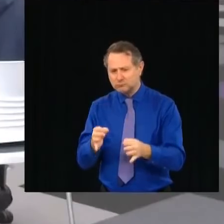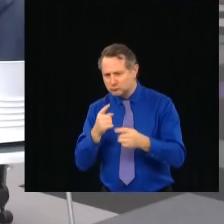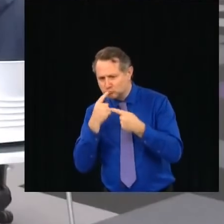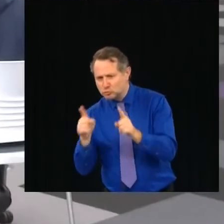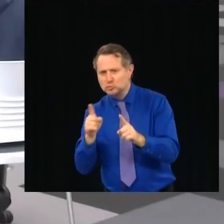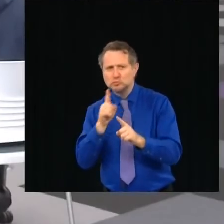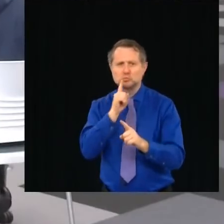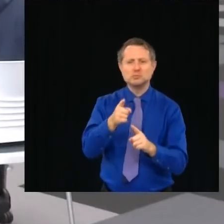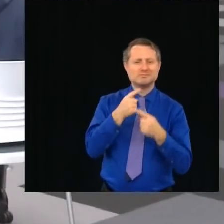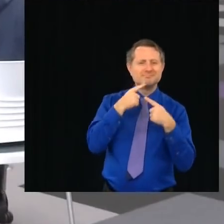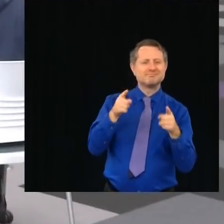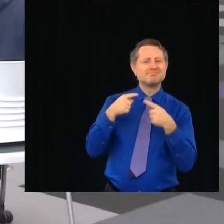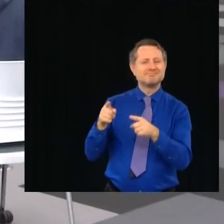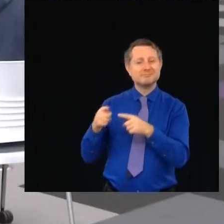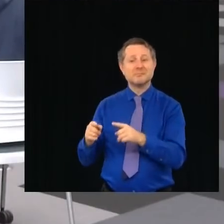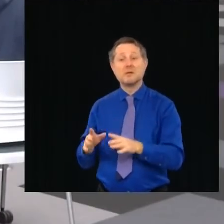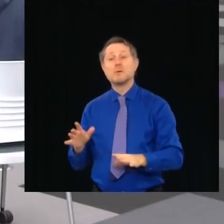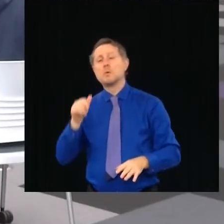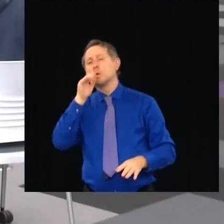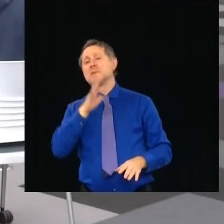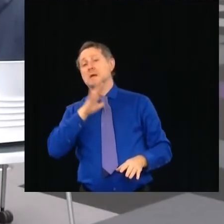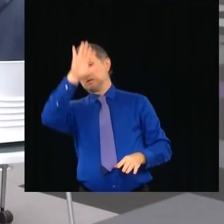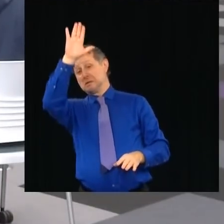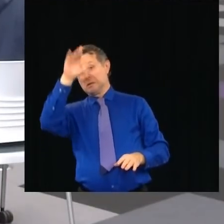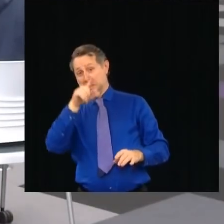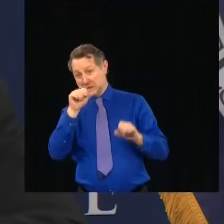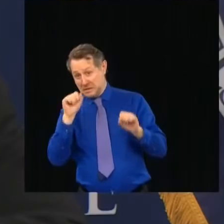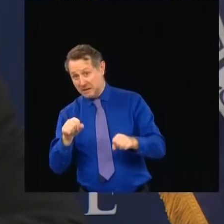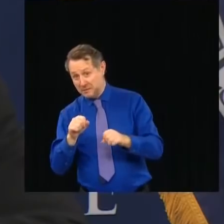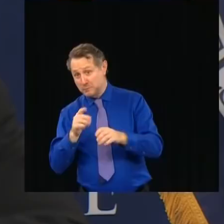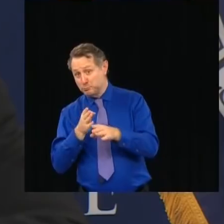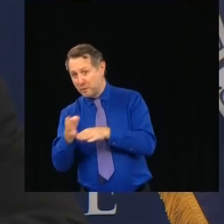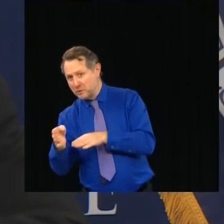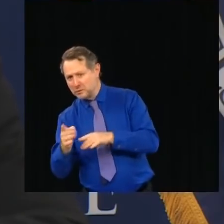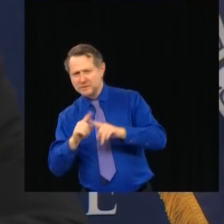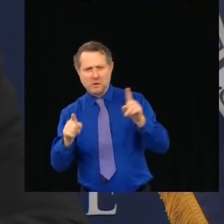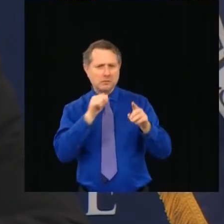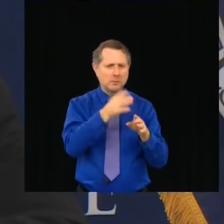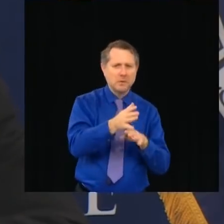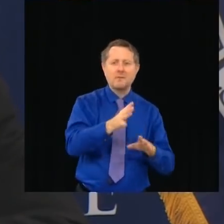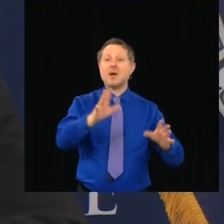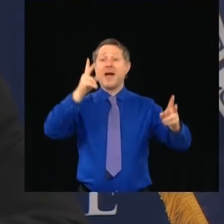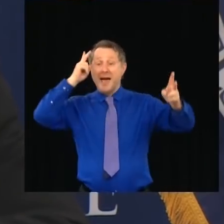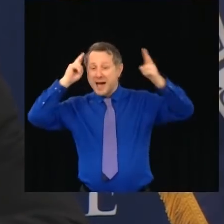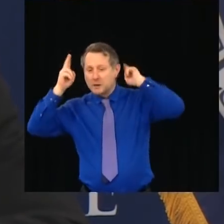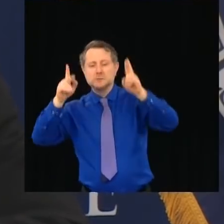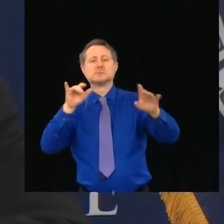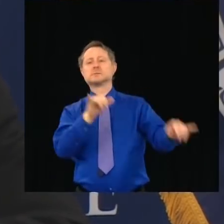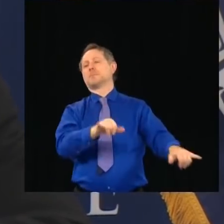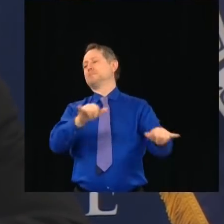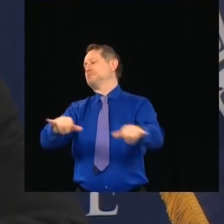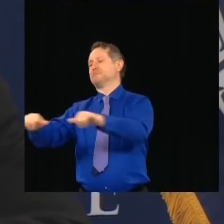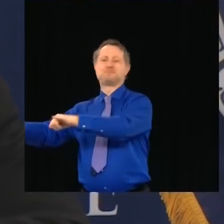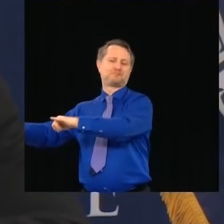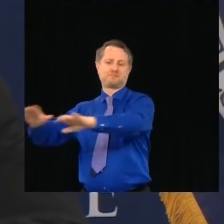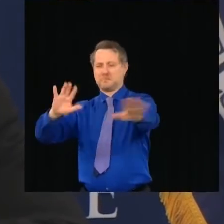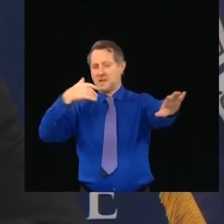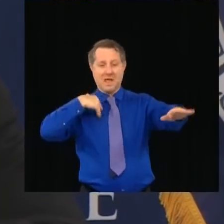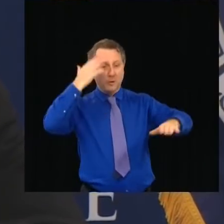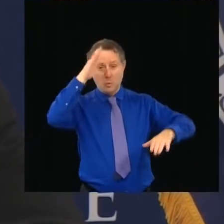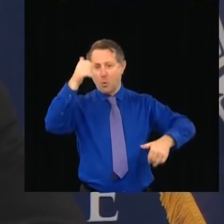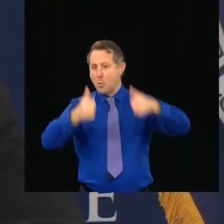that different professions could be in different Well, no, a phases. hairstylist is going to be a hairstylist is going to be a hairstylist. I just don't know where a hairstylist